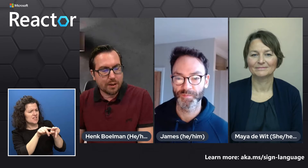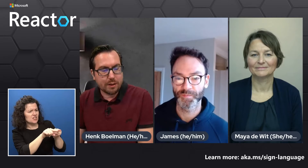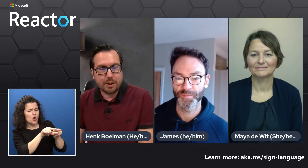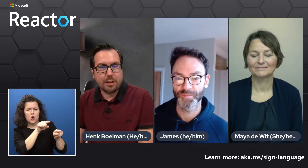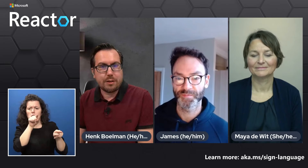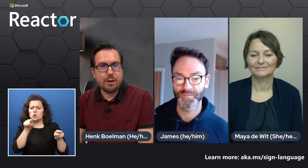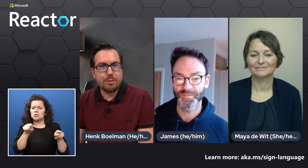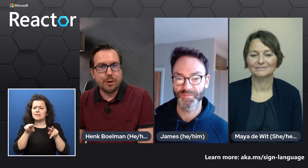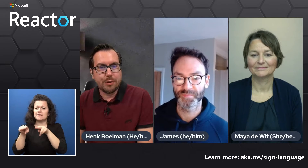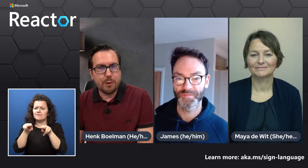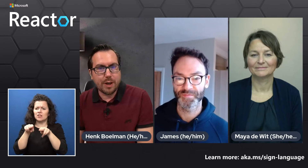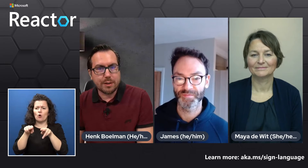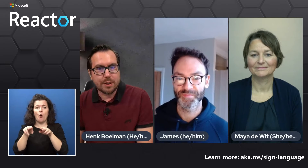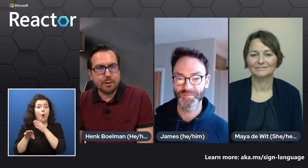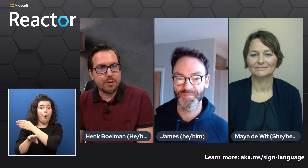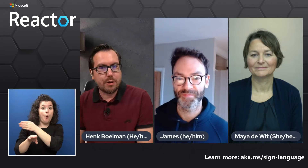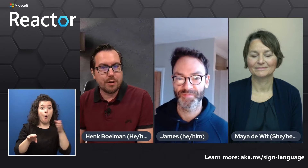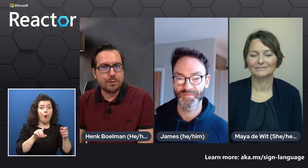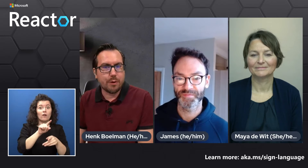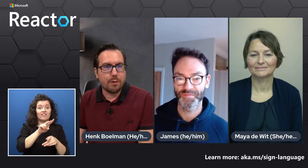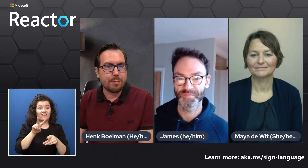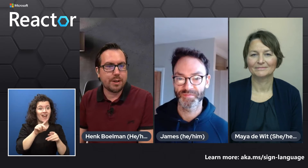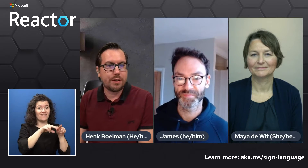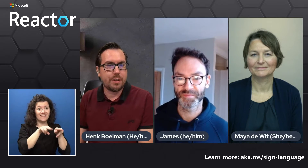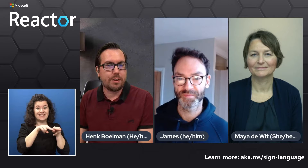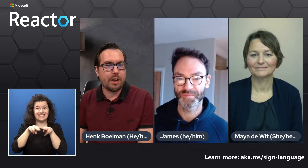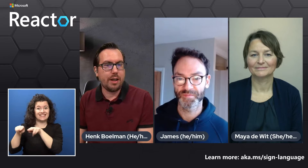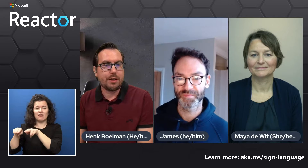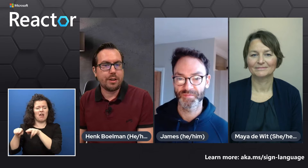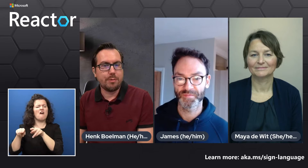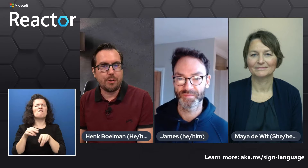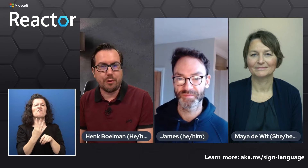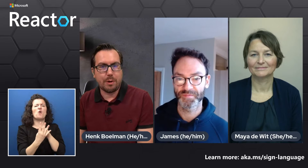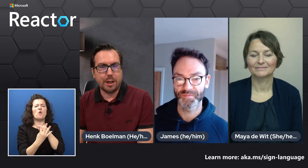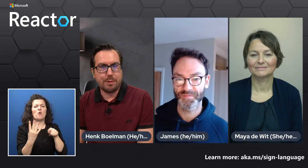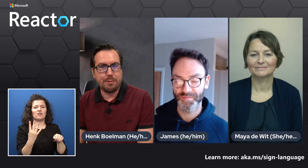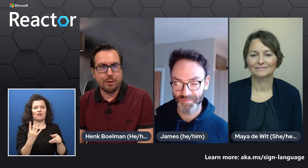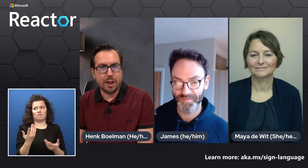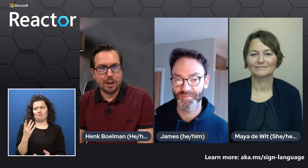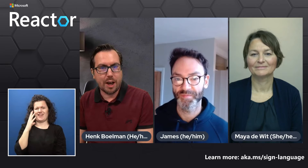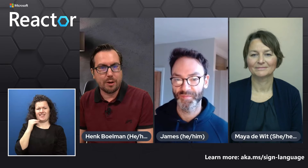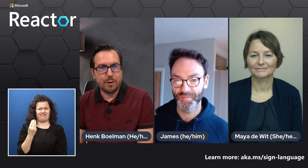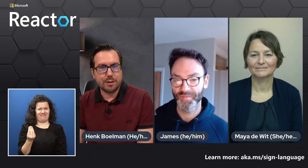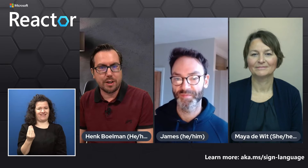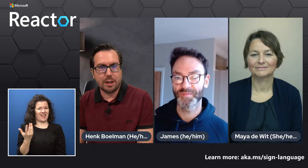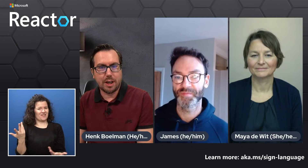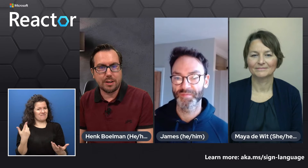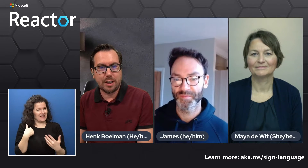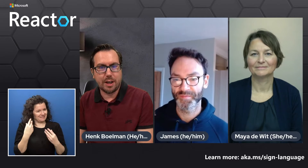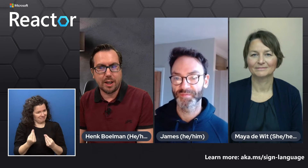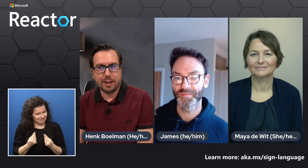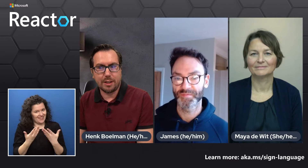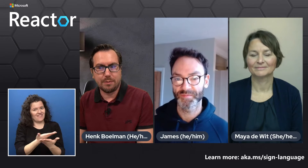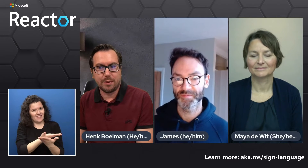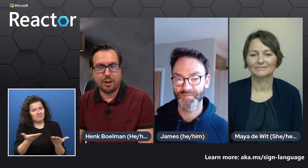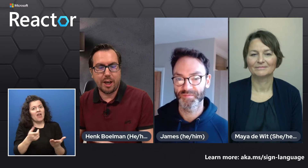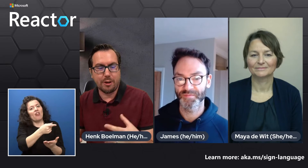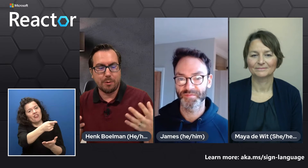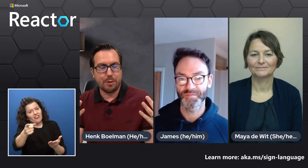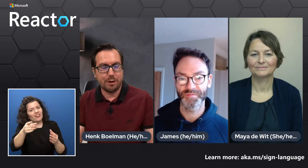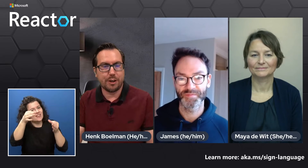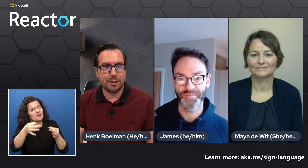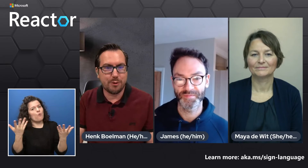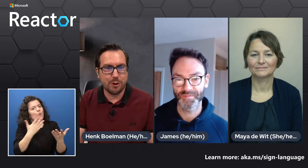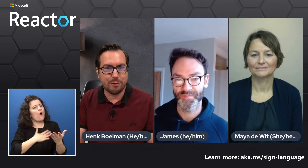and that goes multiple ways. It also goes for websites that are inaccessible for blind people. And I always realize they're like, okay,